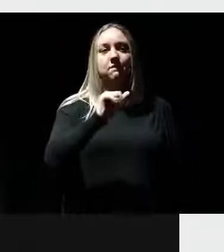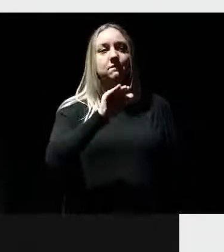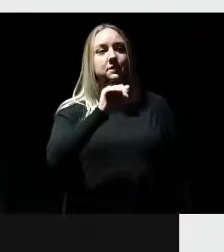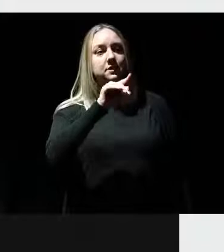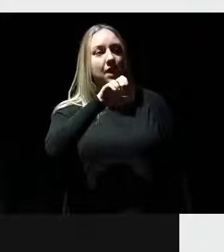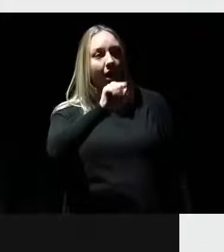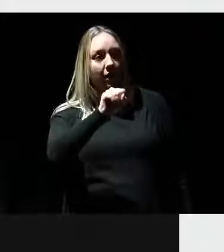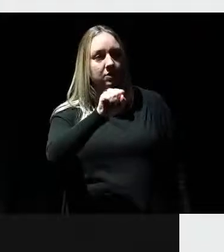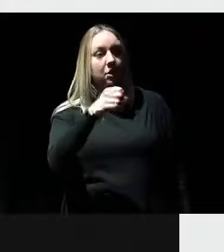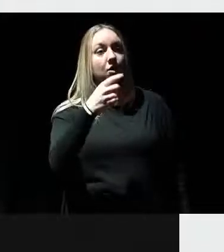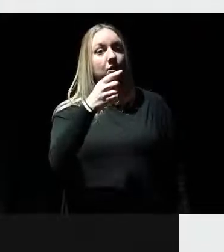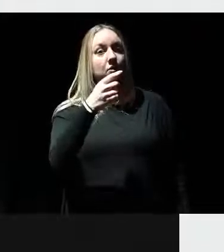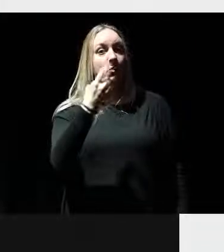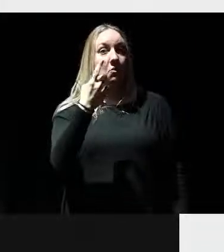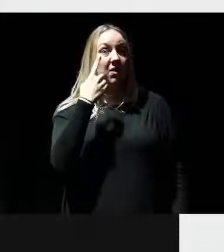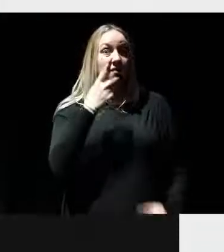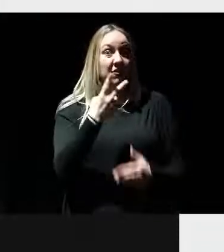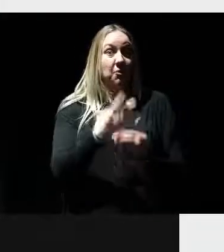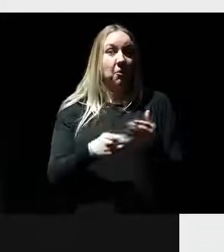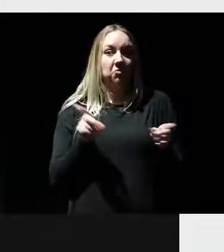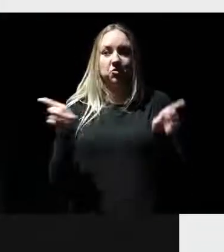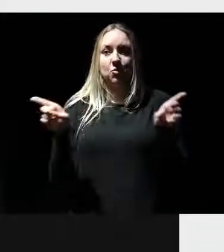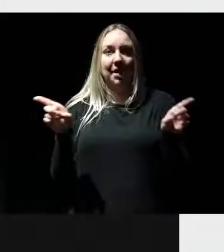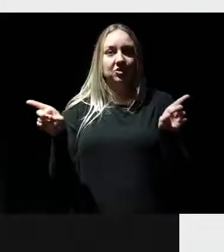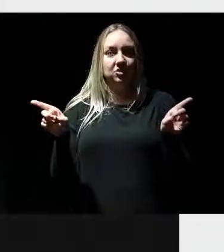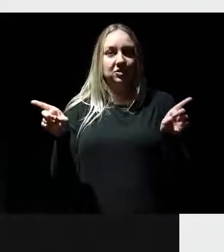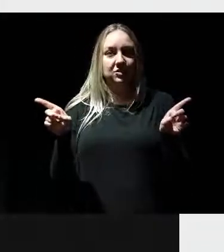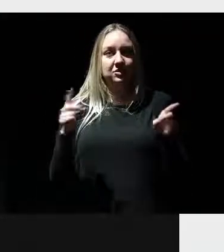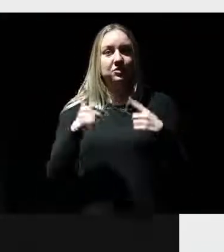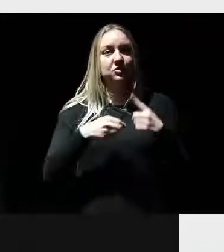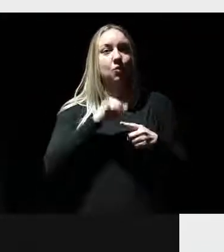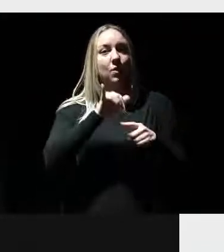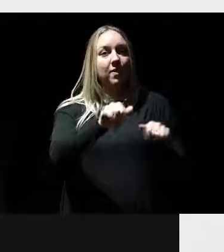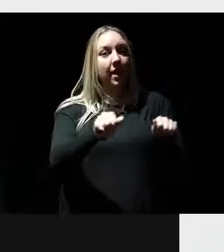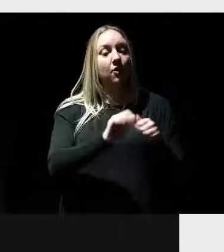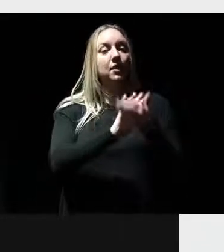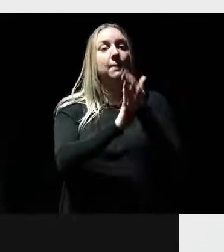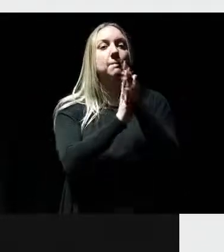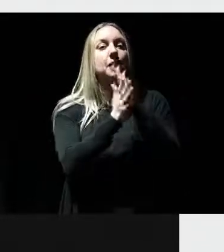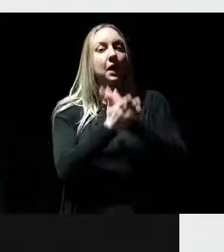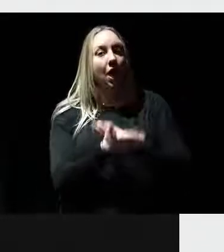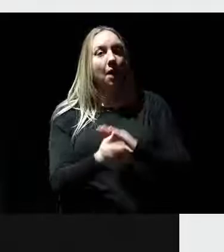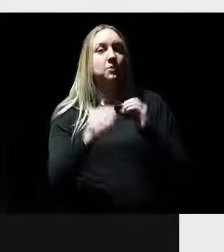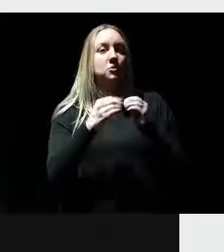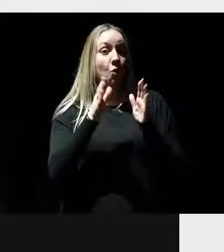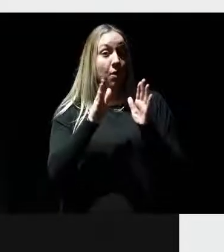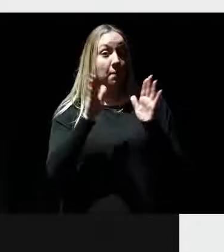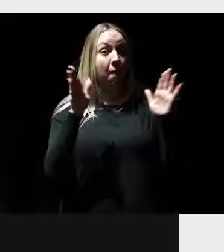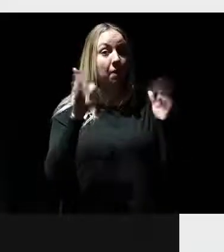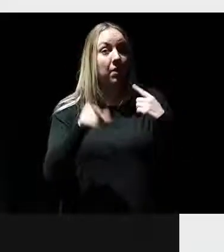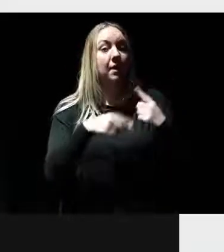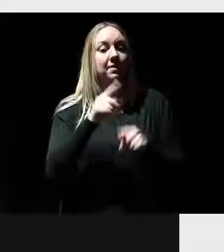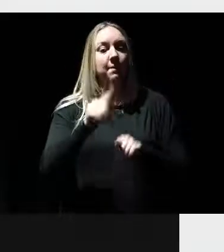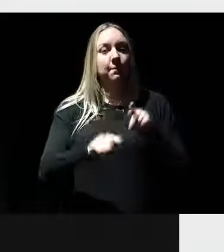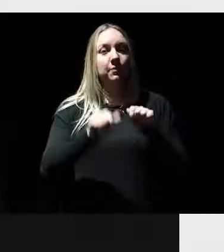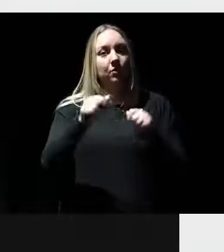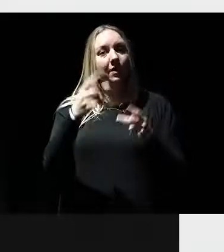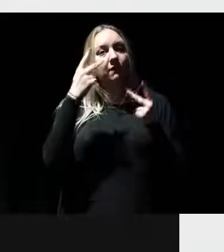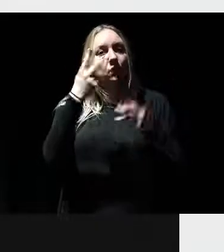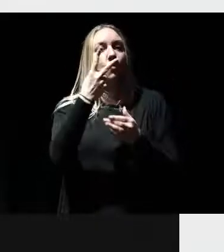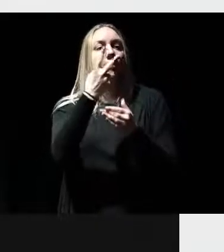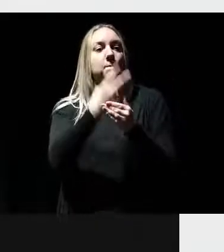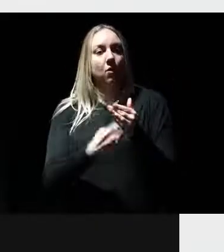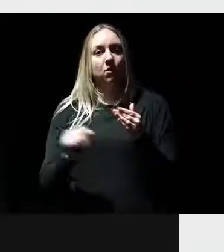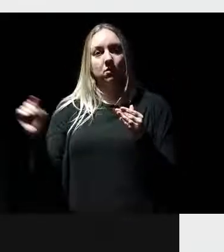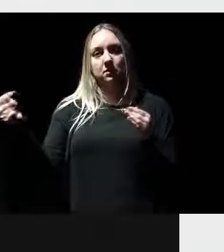facing both directions, when that area starts to become truly public space or becomes that bicycle and